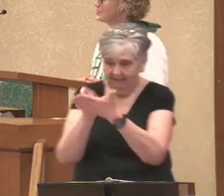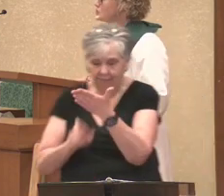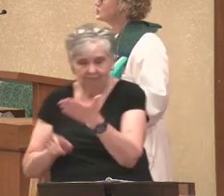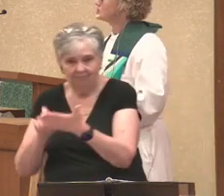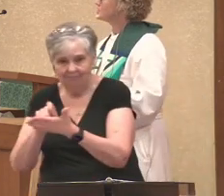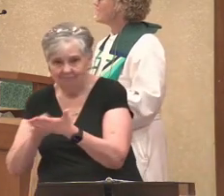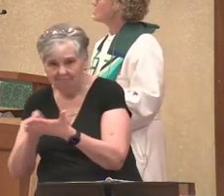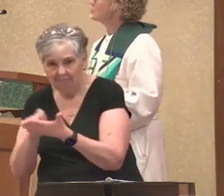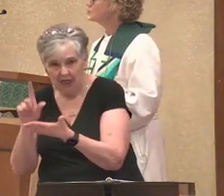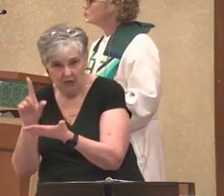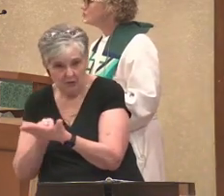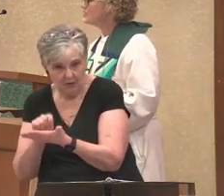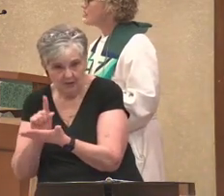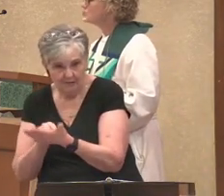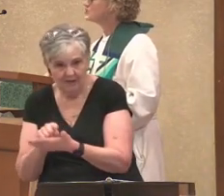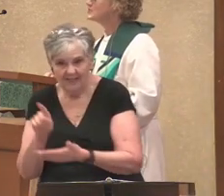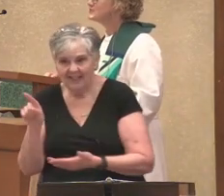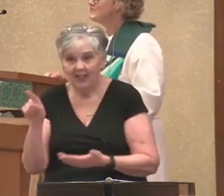the initial stock of